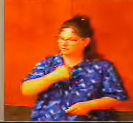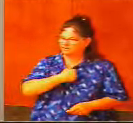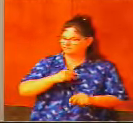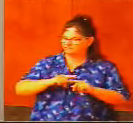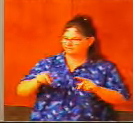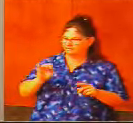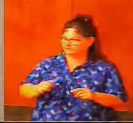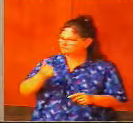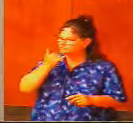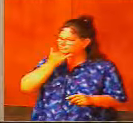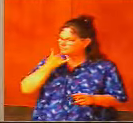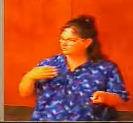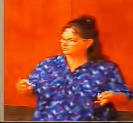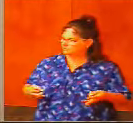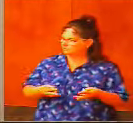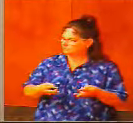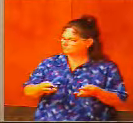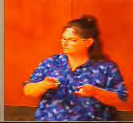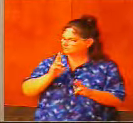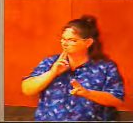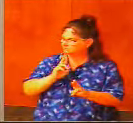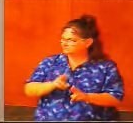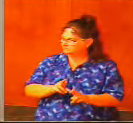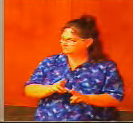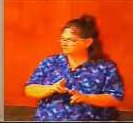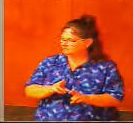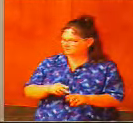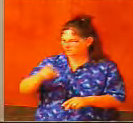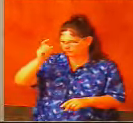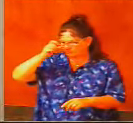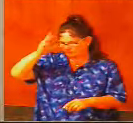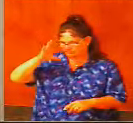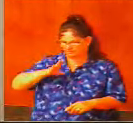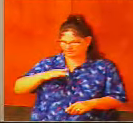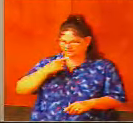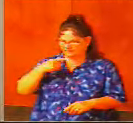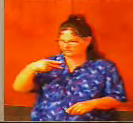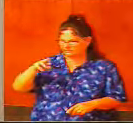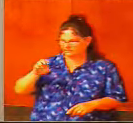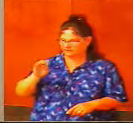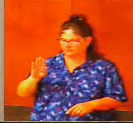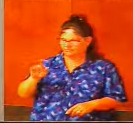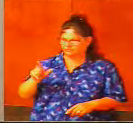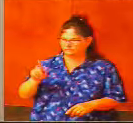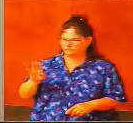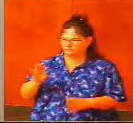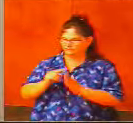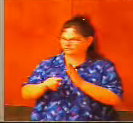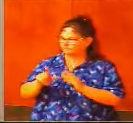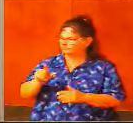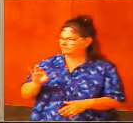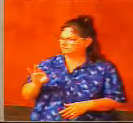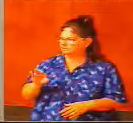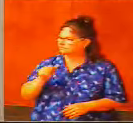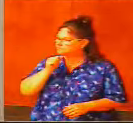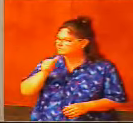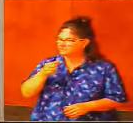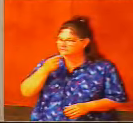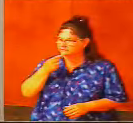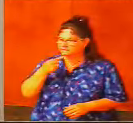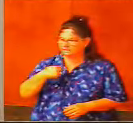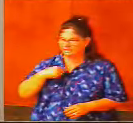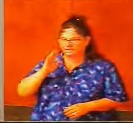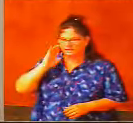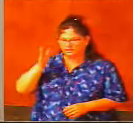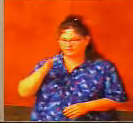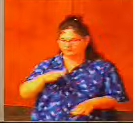the wrong way to respond. The wise man says in Proverbs 24, verse 29, "Do not say, I